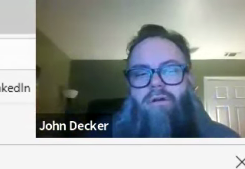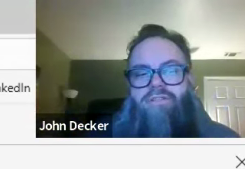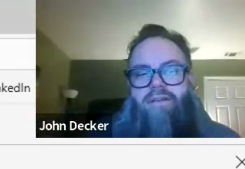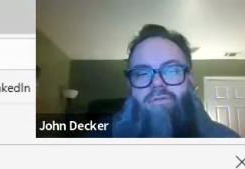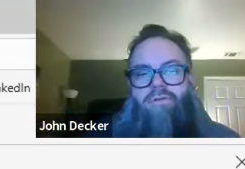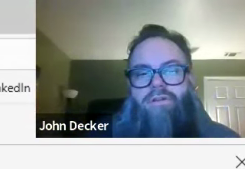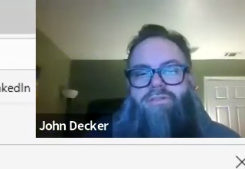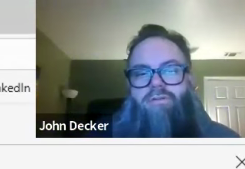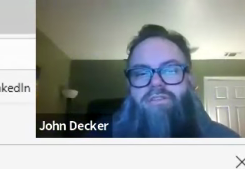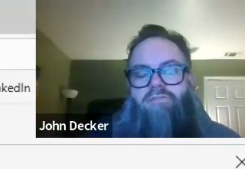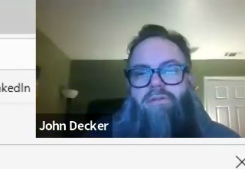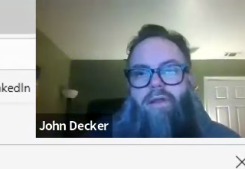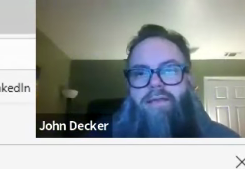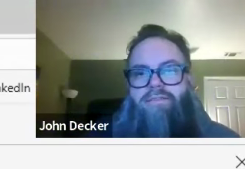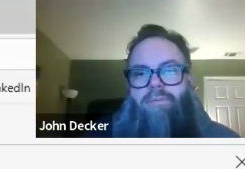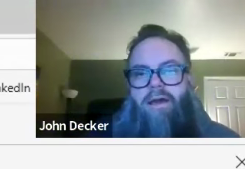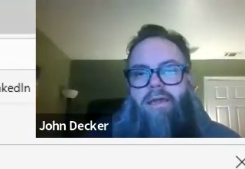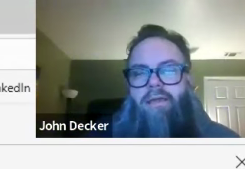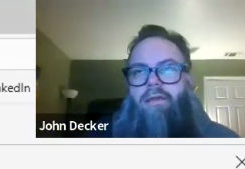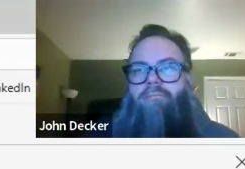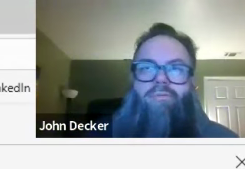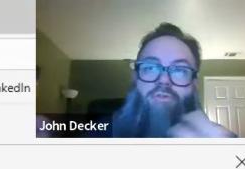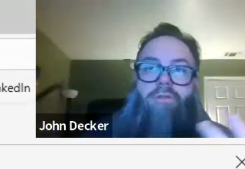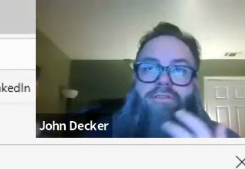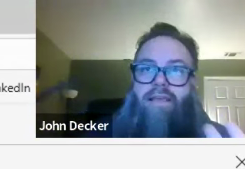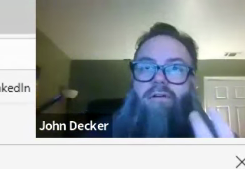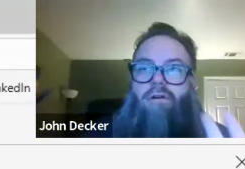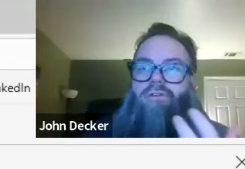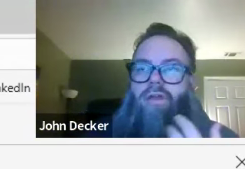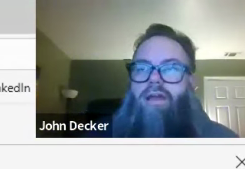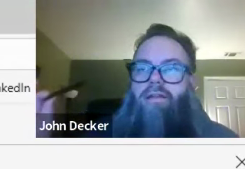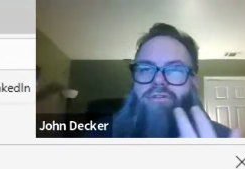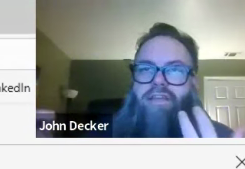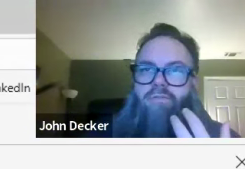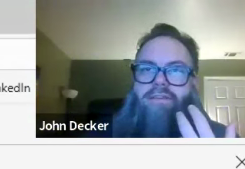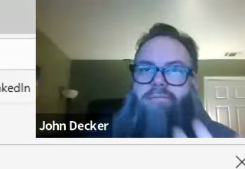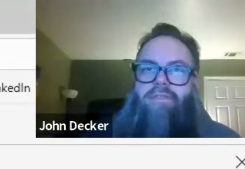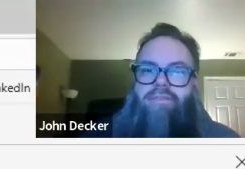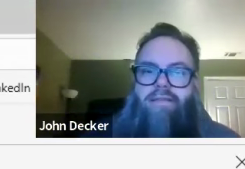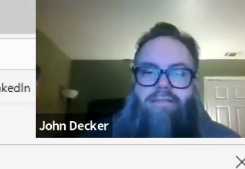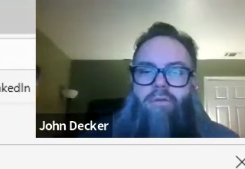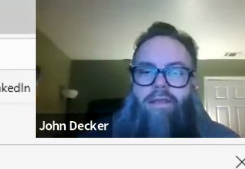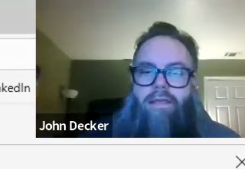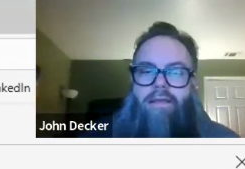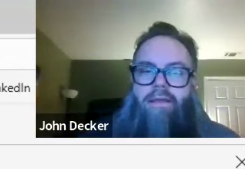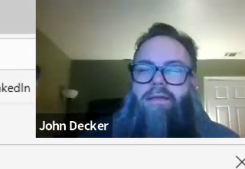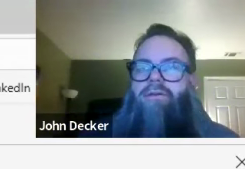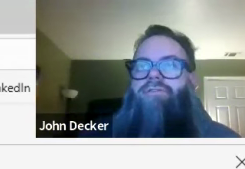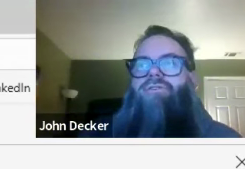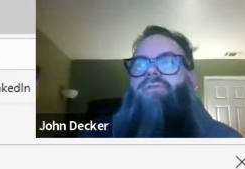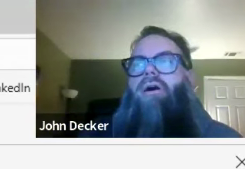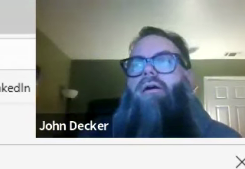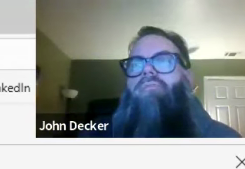the like large stakeholder concerns that have been raised by people throughout the state are, you can kind of understand why some of these things got written